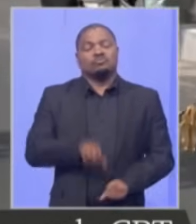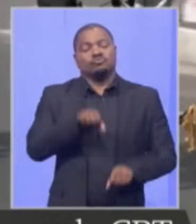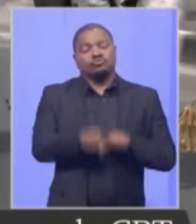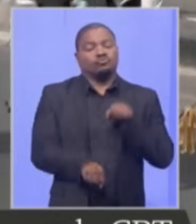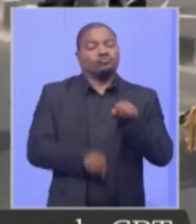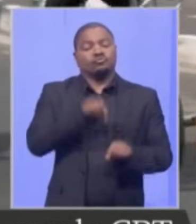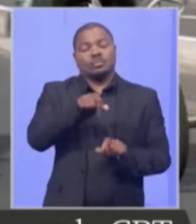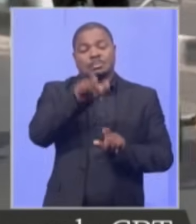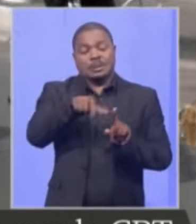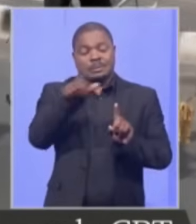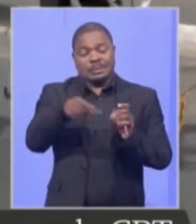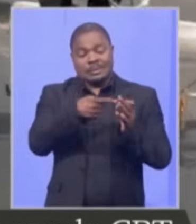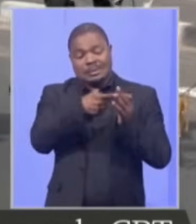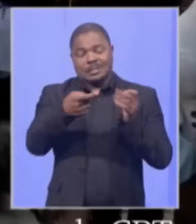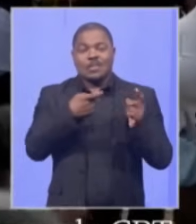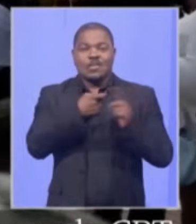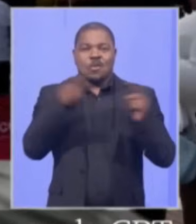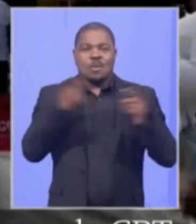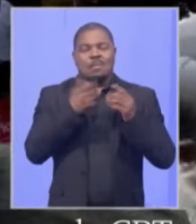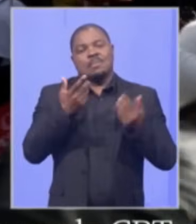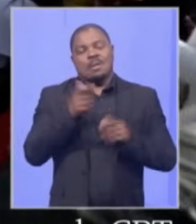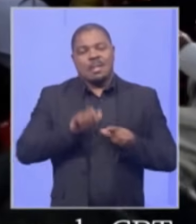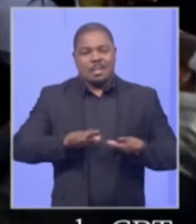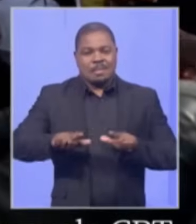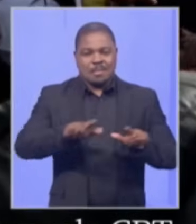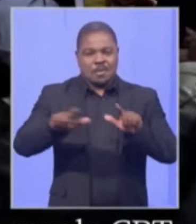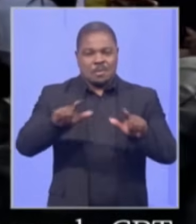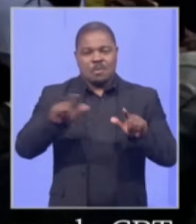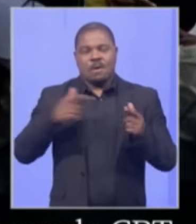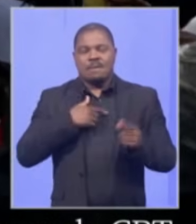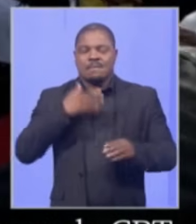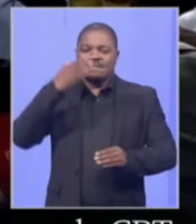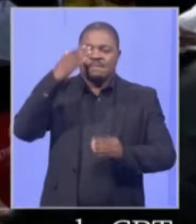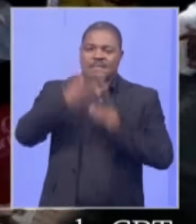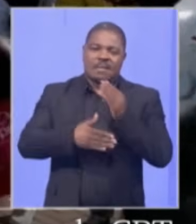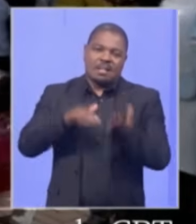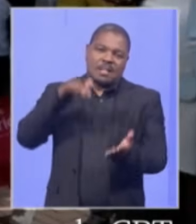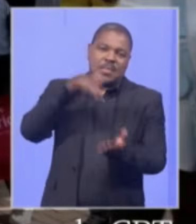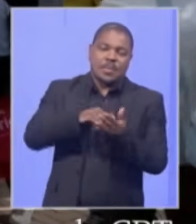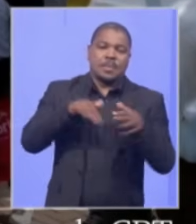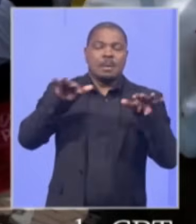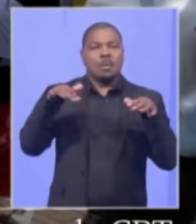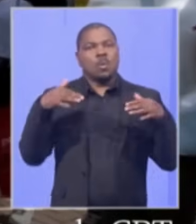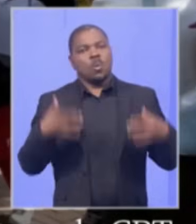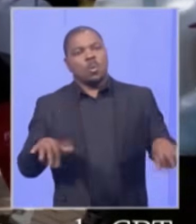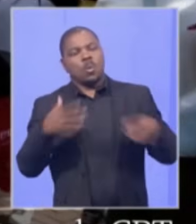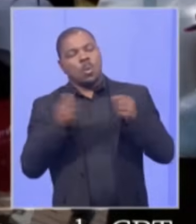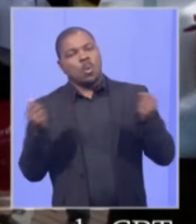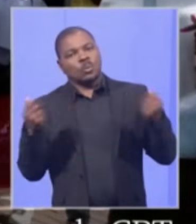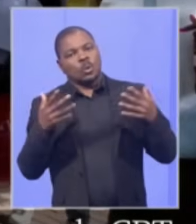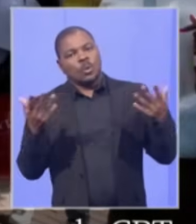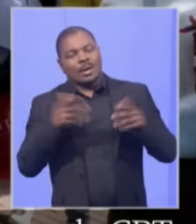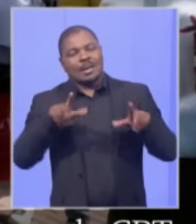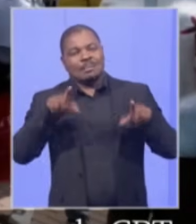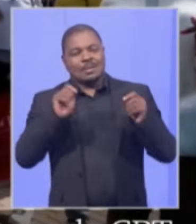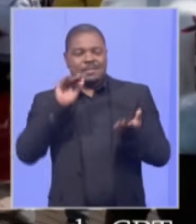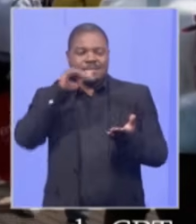Baragedi ba bararo ba dipaesekela go tšwa ka Burgersfort ka Limpopo ba phethile leeto la go makatša ge ba fihla Cape Town le